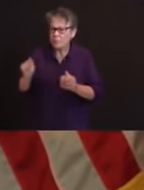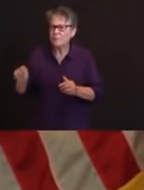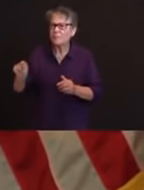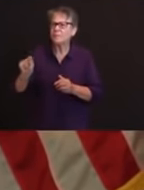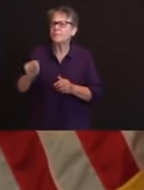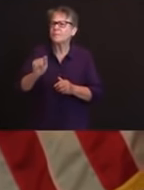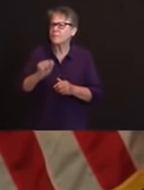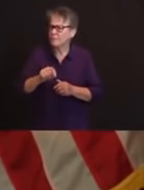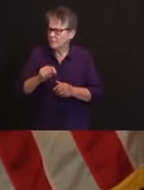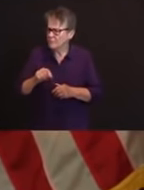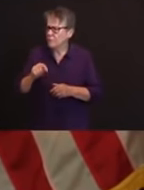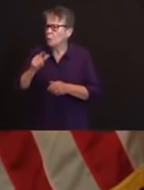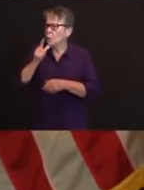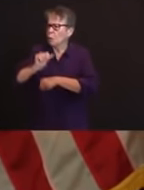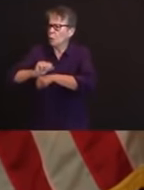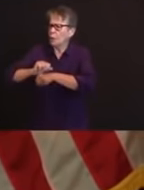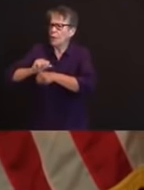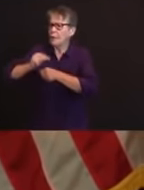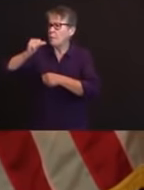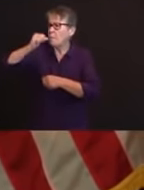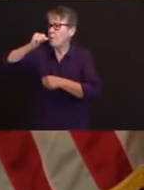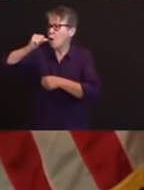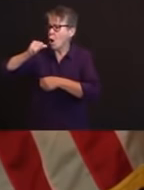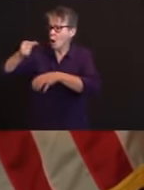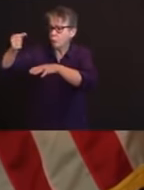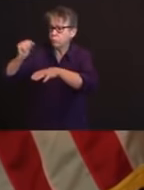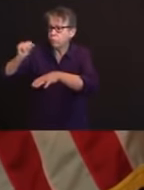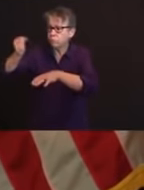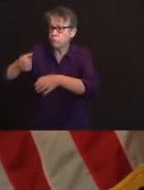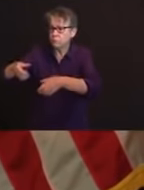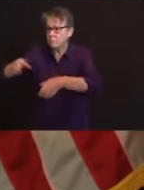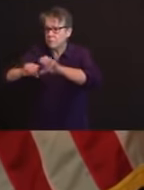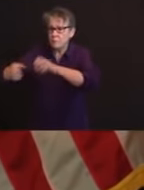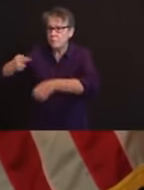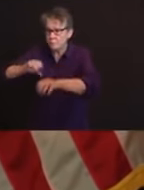high single digits with a single bar